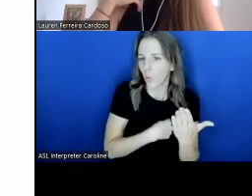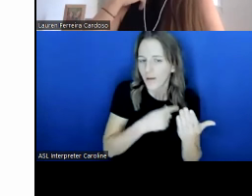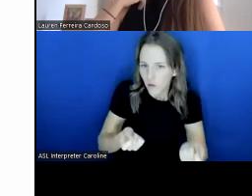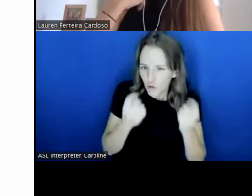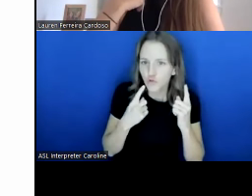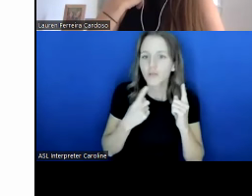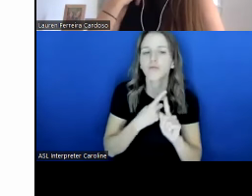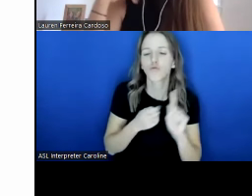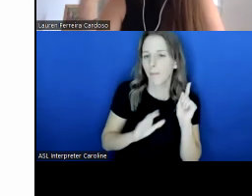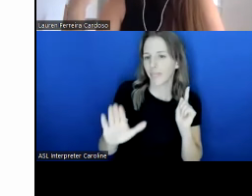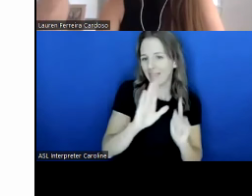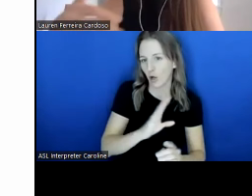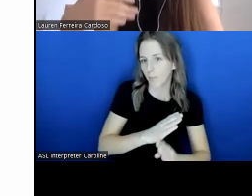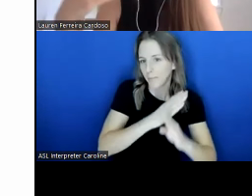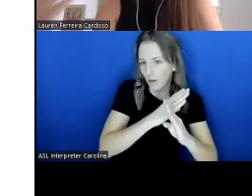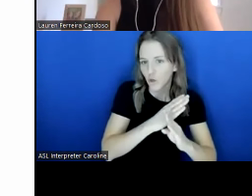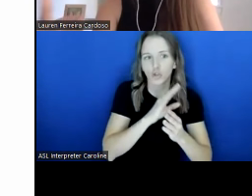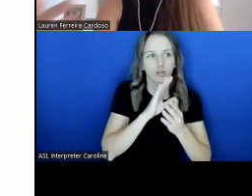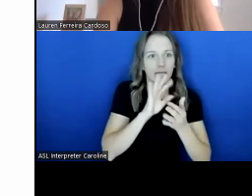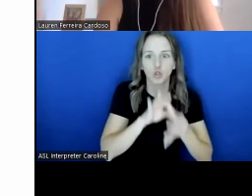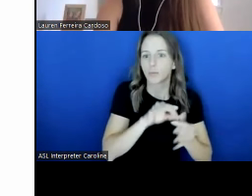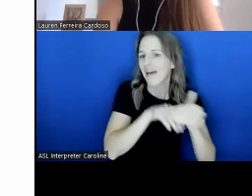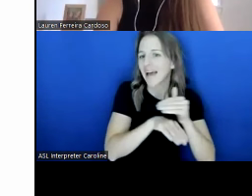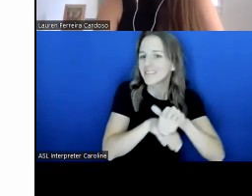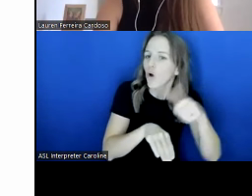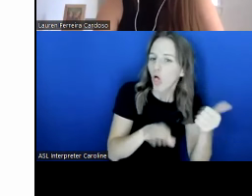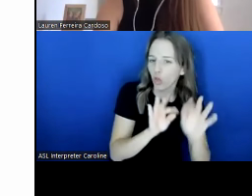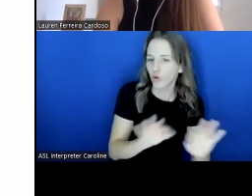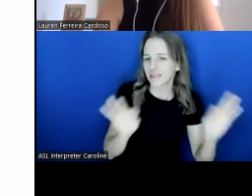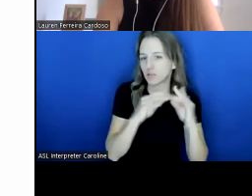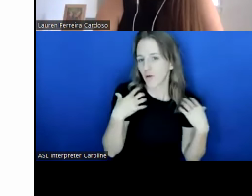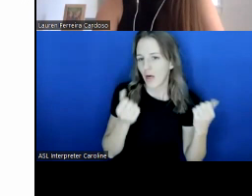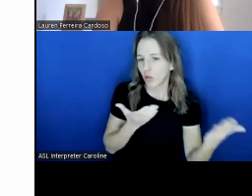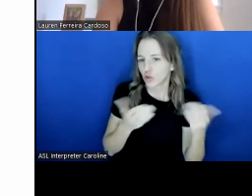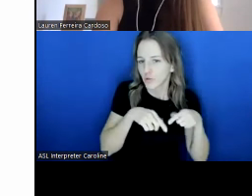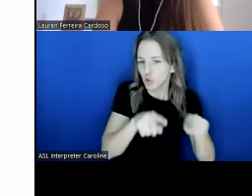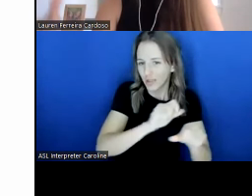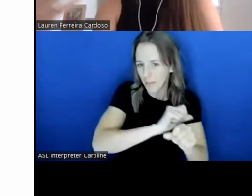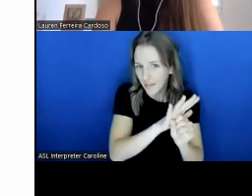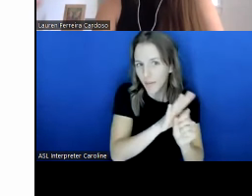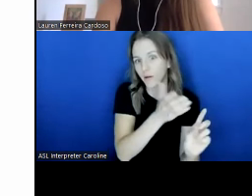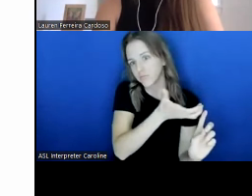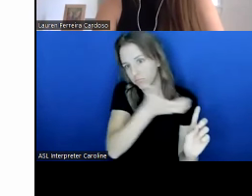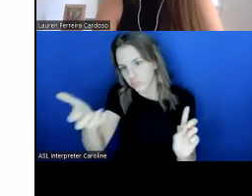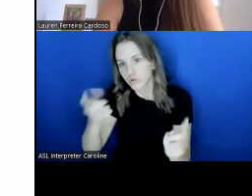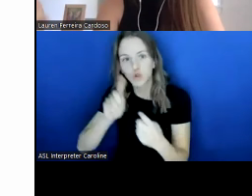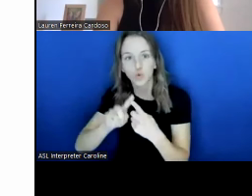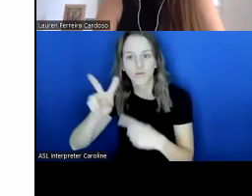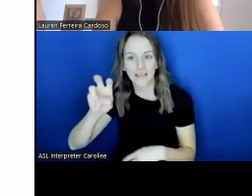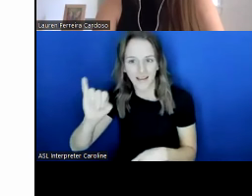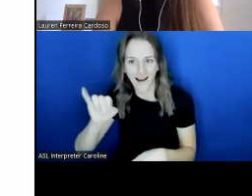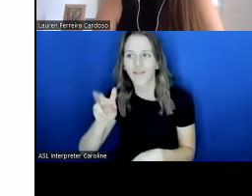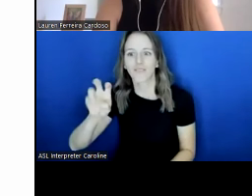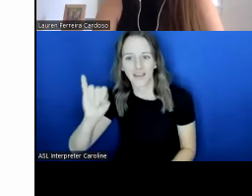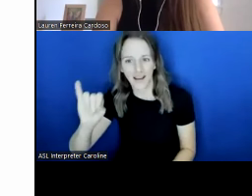the barriers they face in accessing other essential health services during the pandemic. And that gave them the information in the